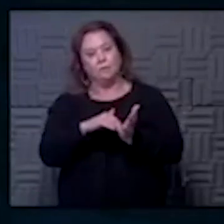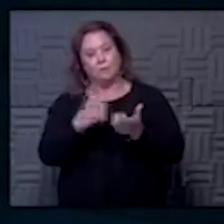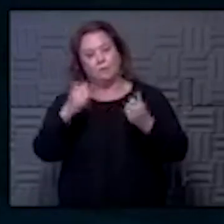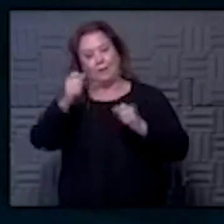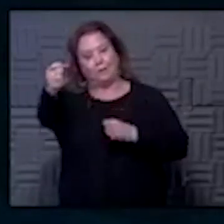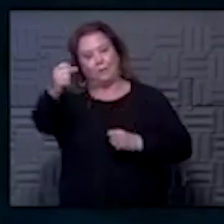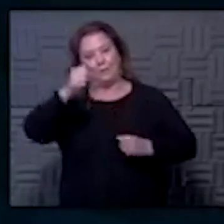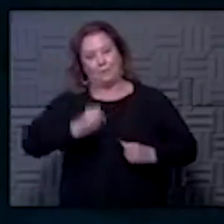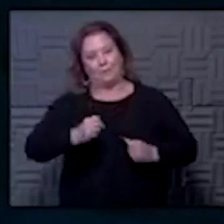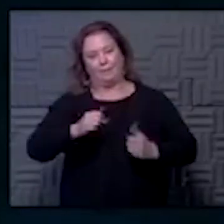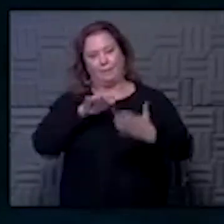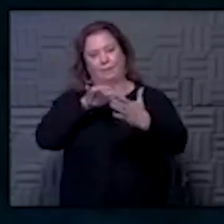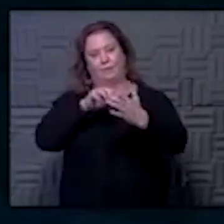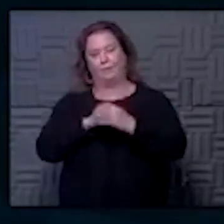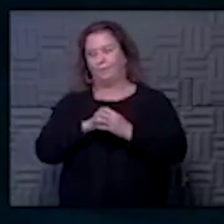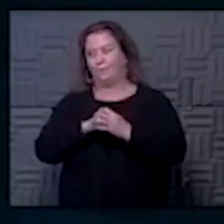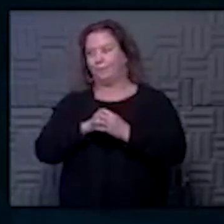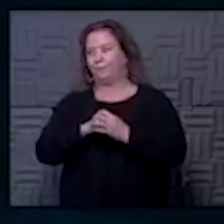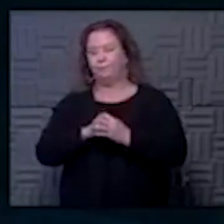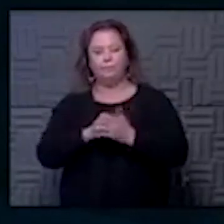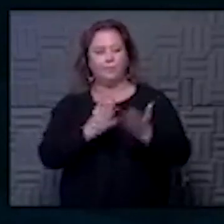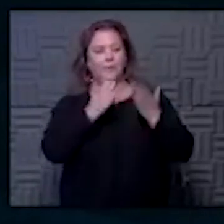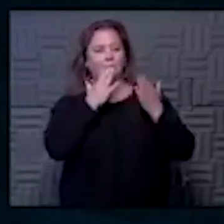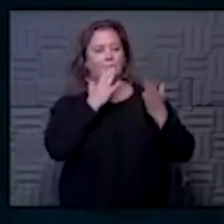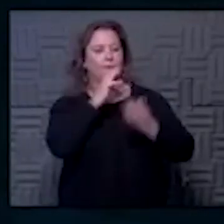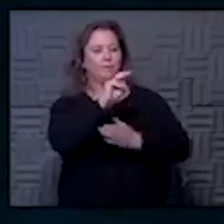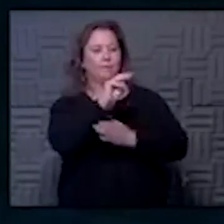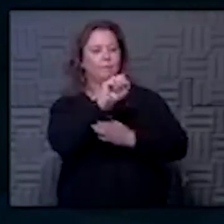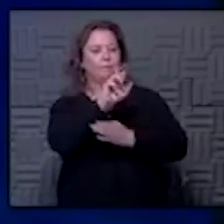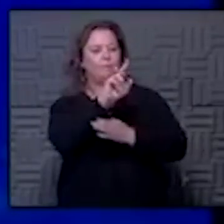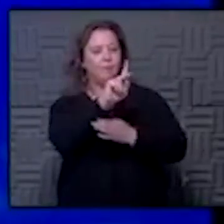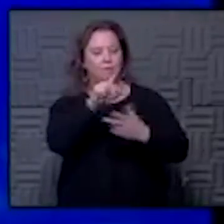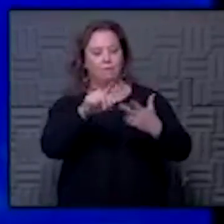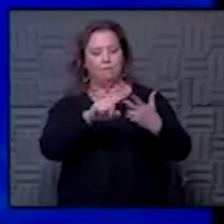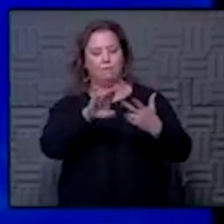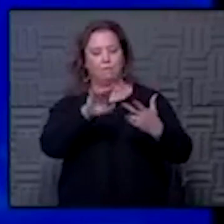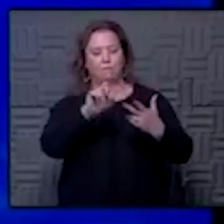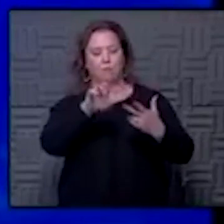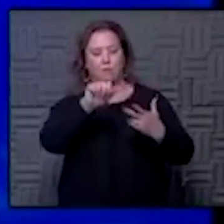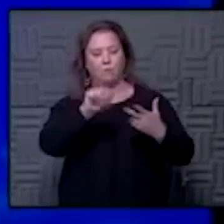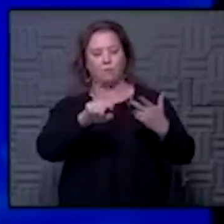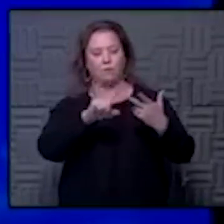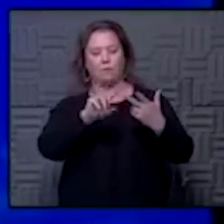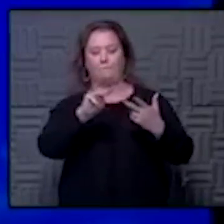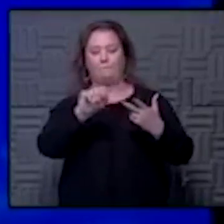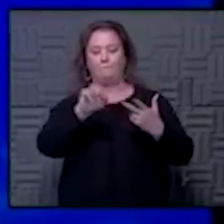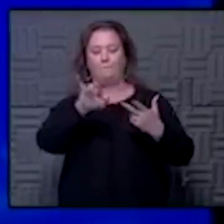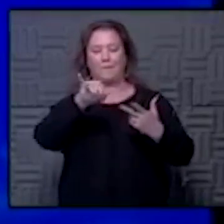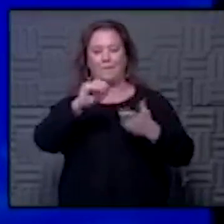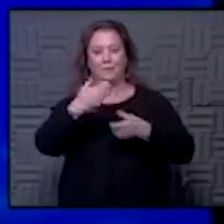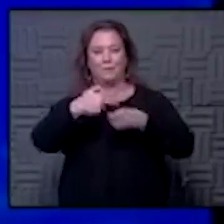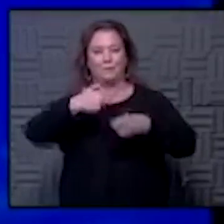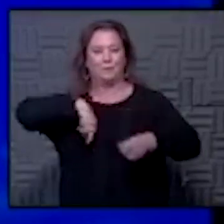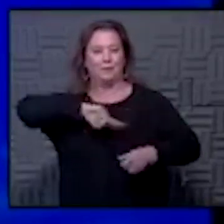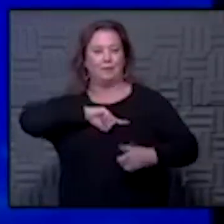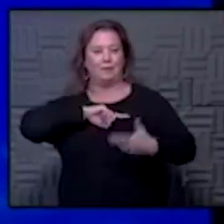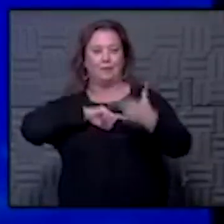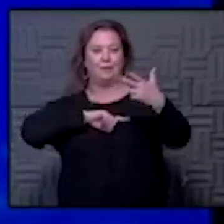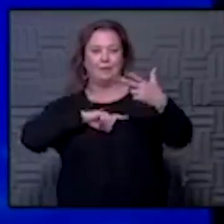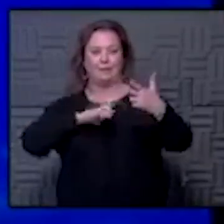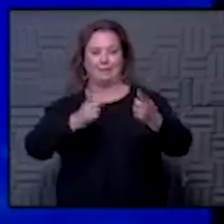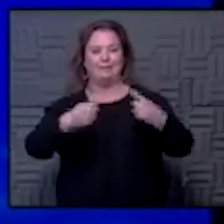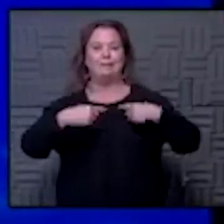in. All right. I want to thank Mark and Barb and Mario for being a part of this program. These guys are